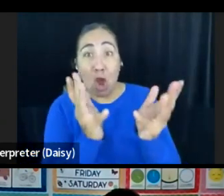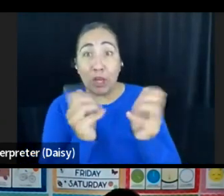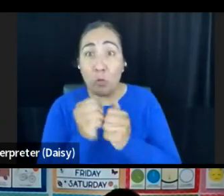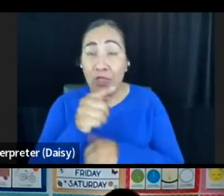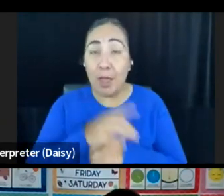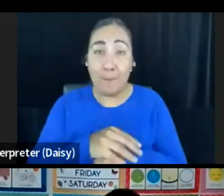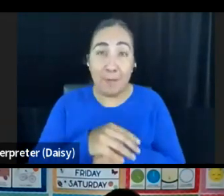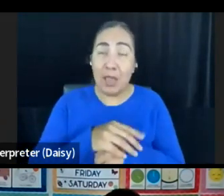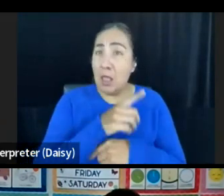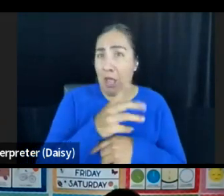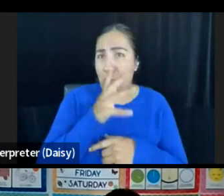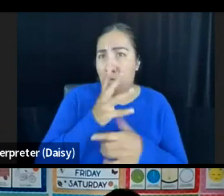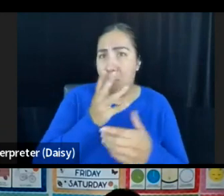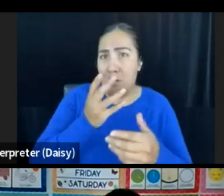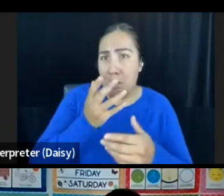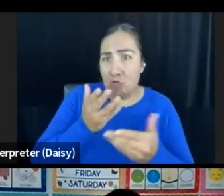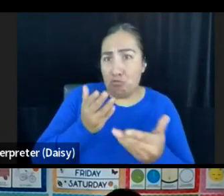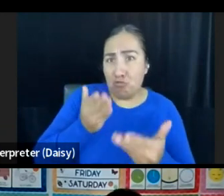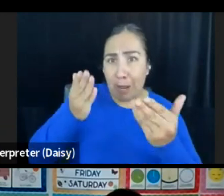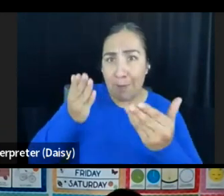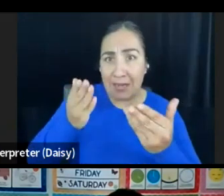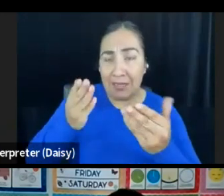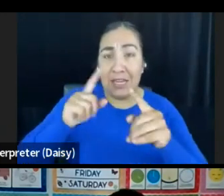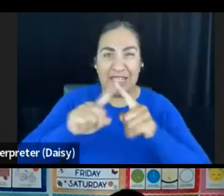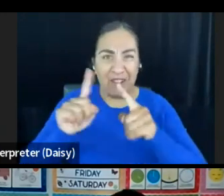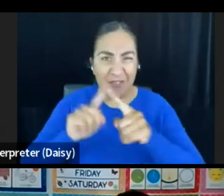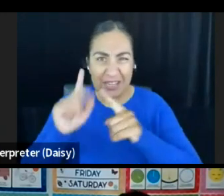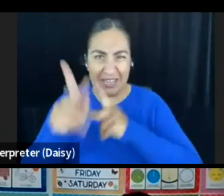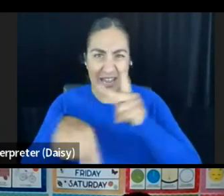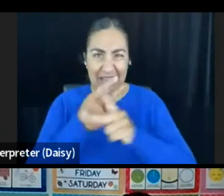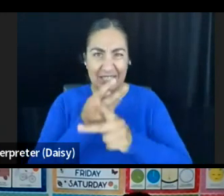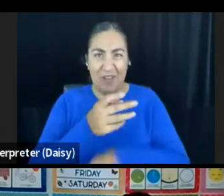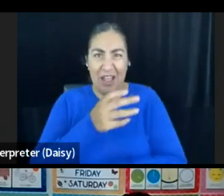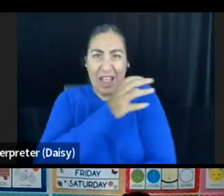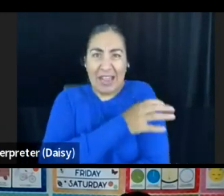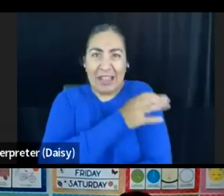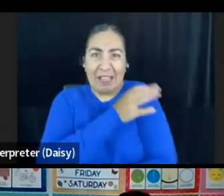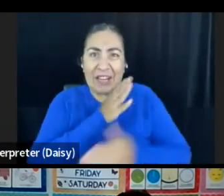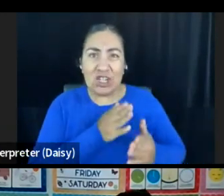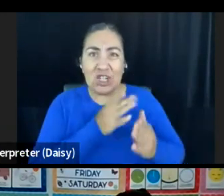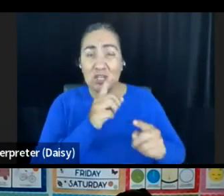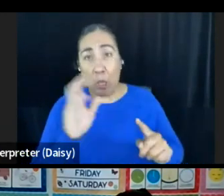make recommendations of different kinds of clinicians that they might be looking for,